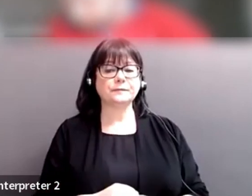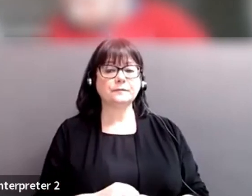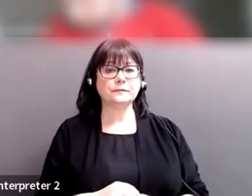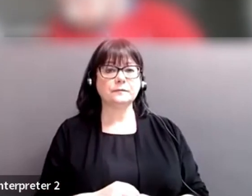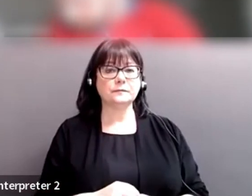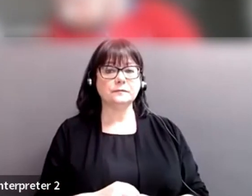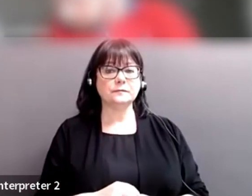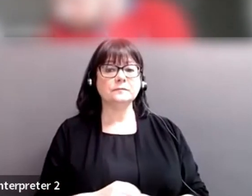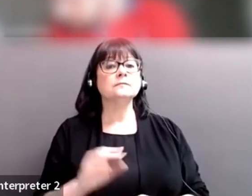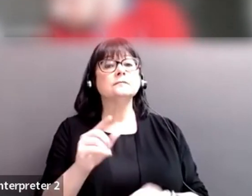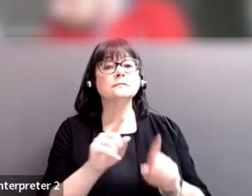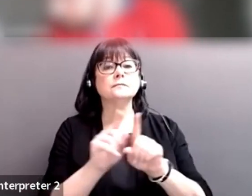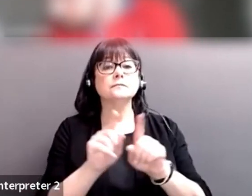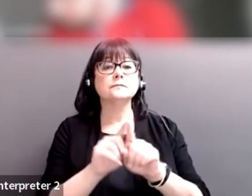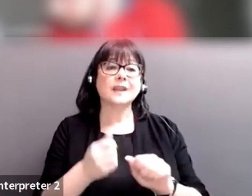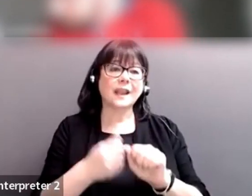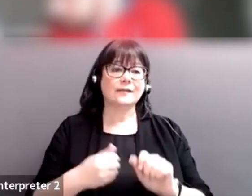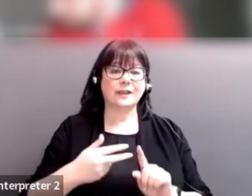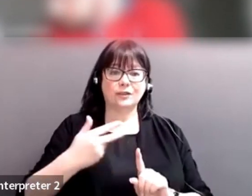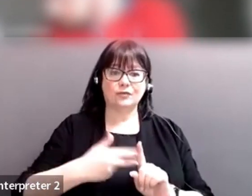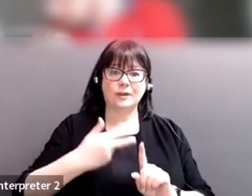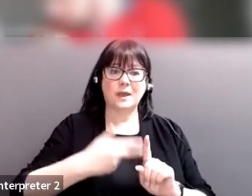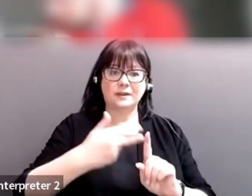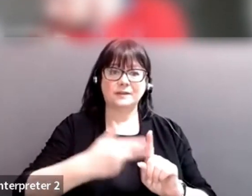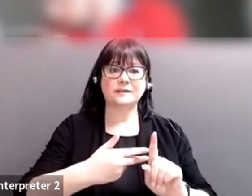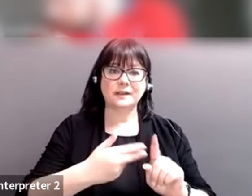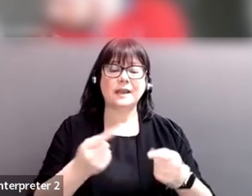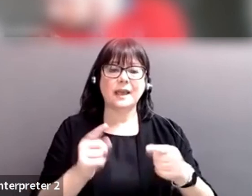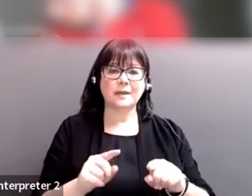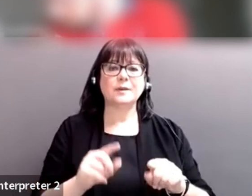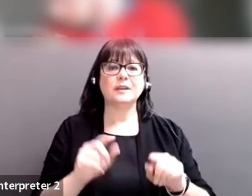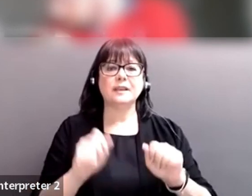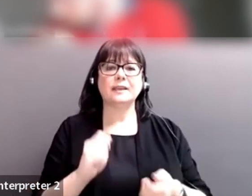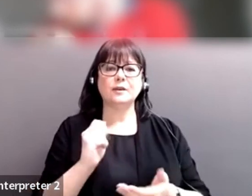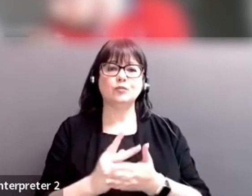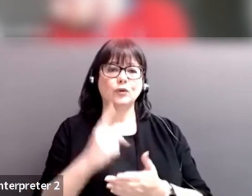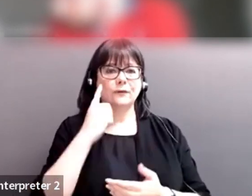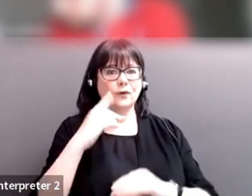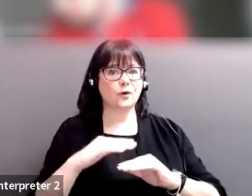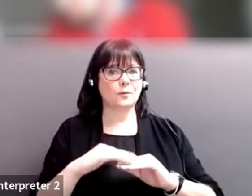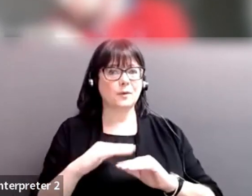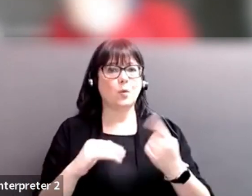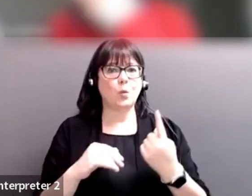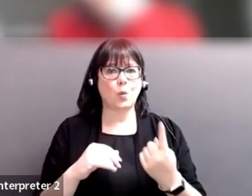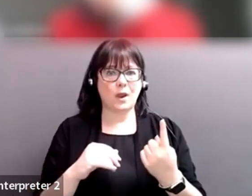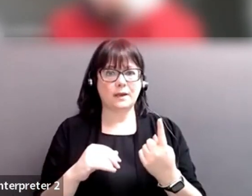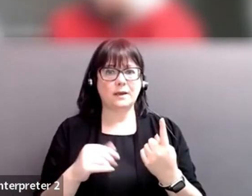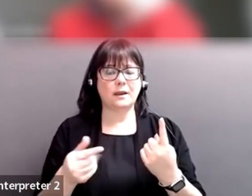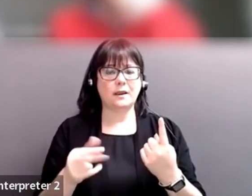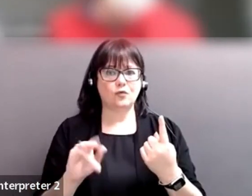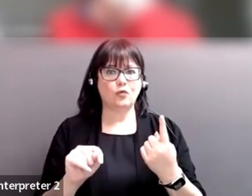1 per quarter. So that's at least one. Some quarters it may be more than that. And so that's what the process looks like moving